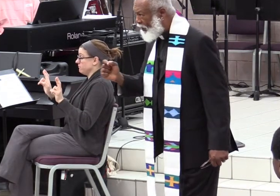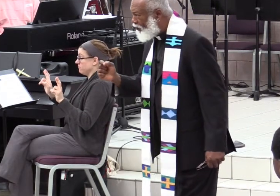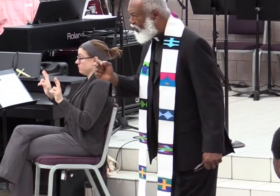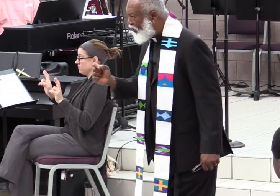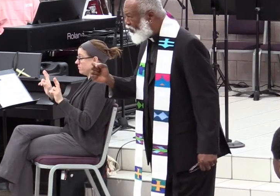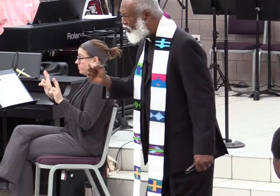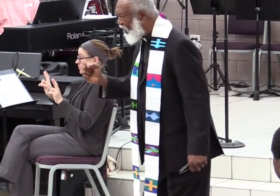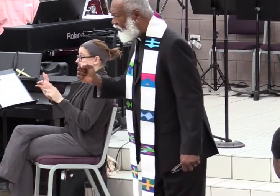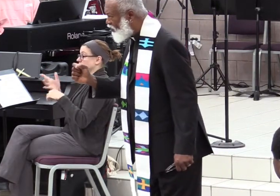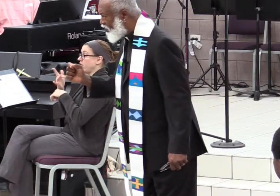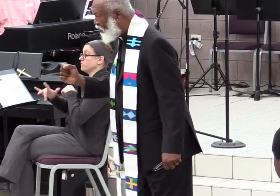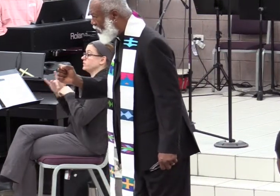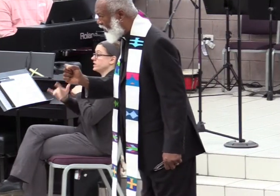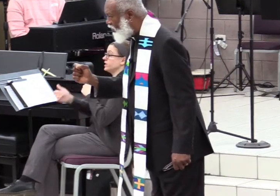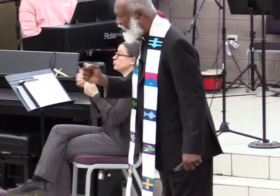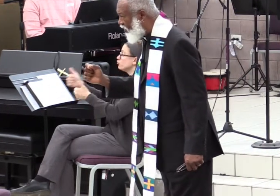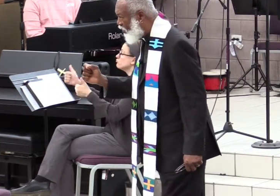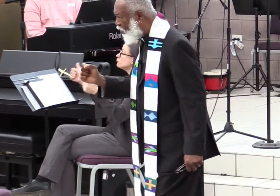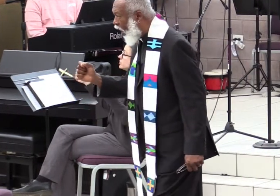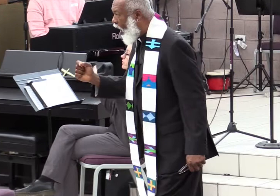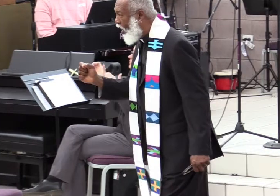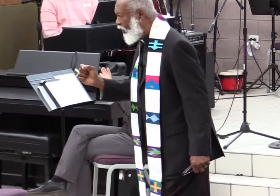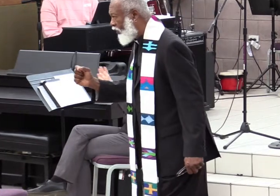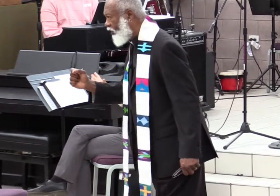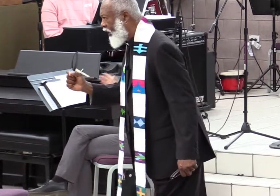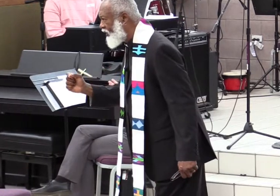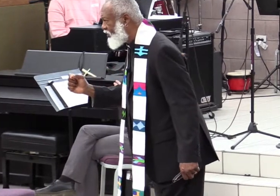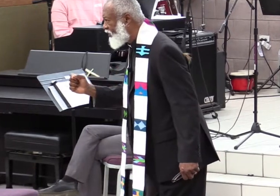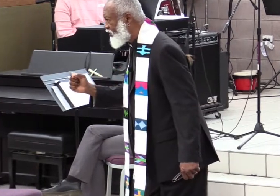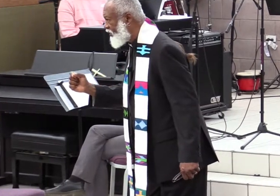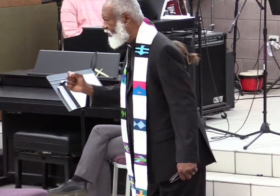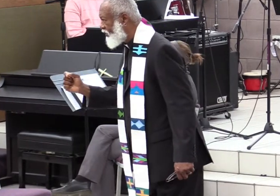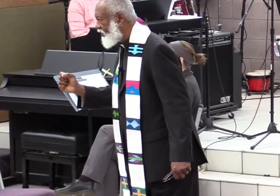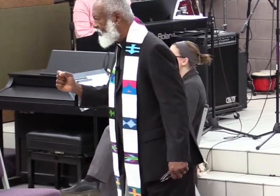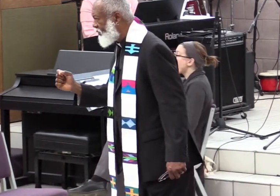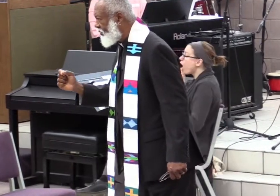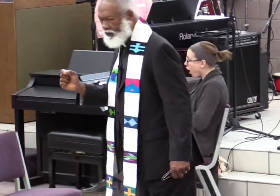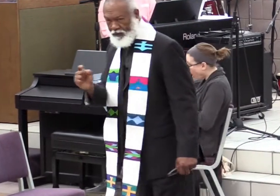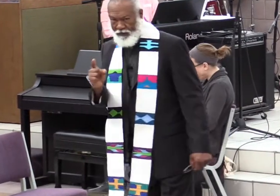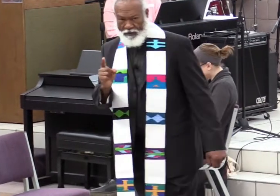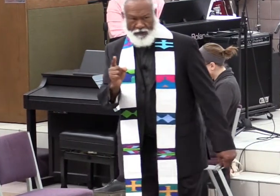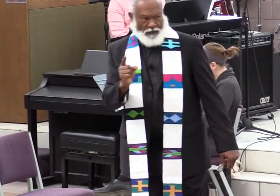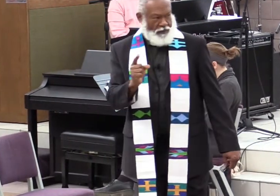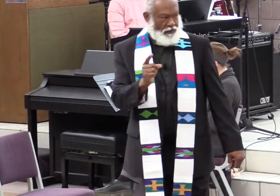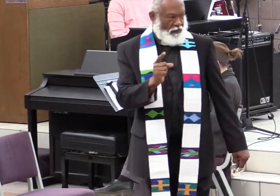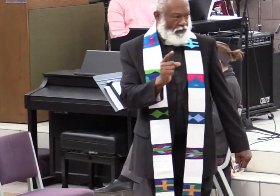is to empty yourself so much that you are Christ.